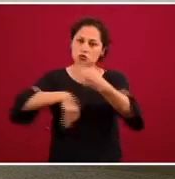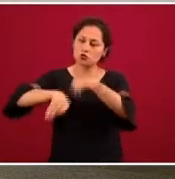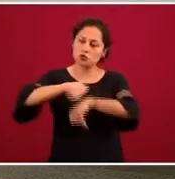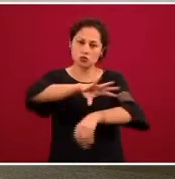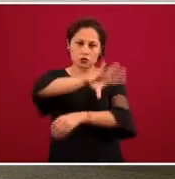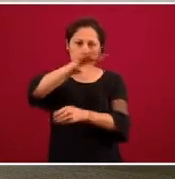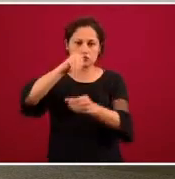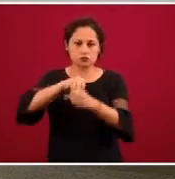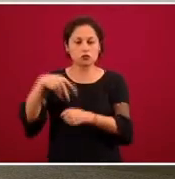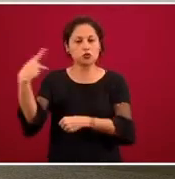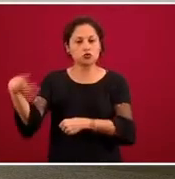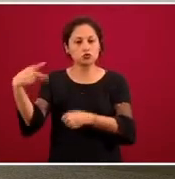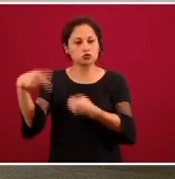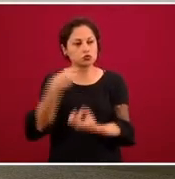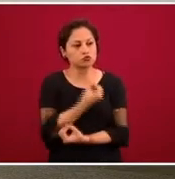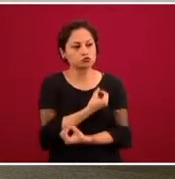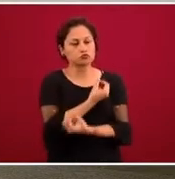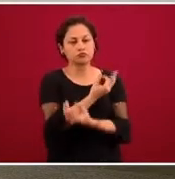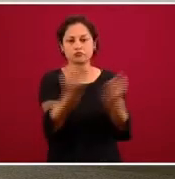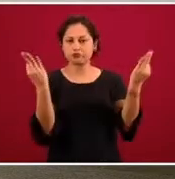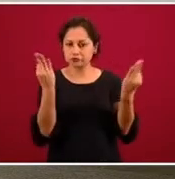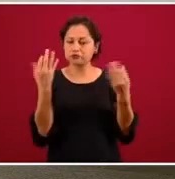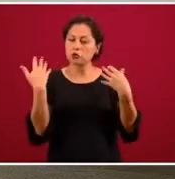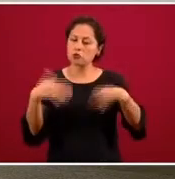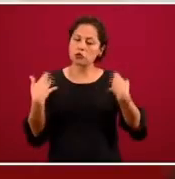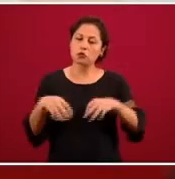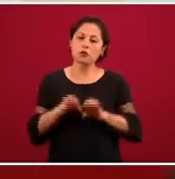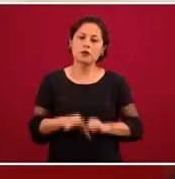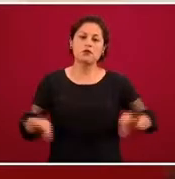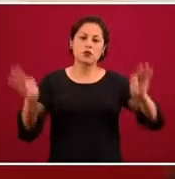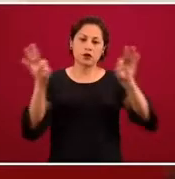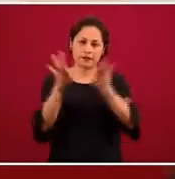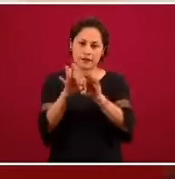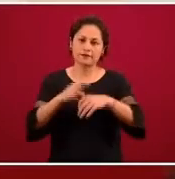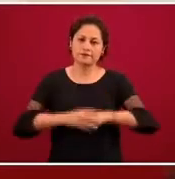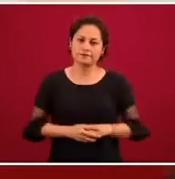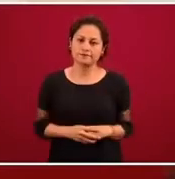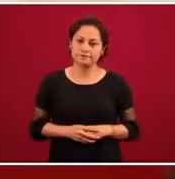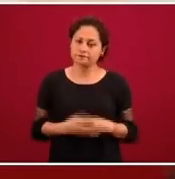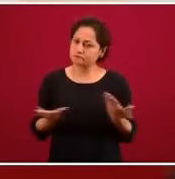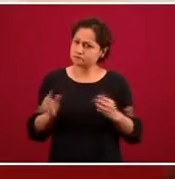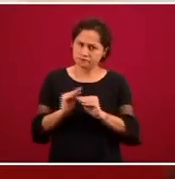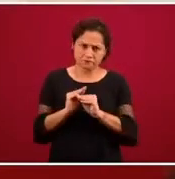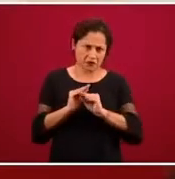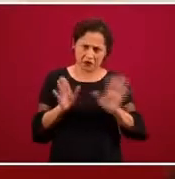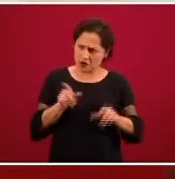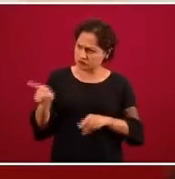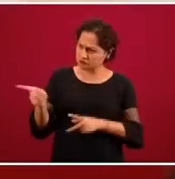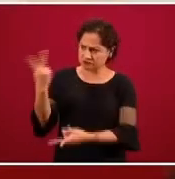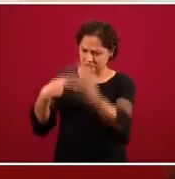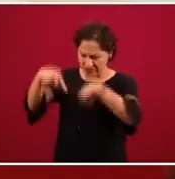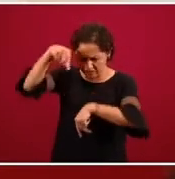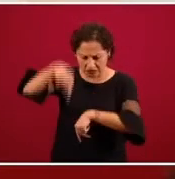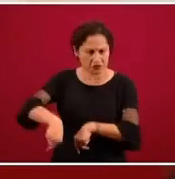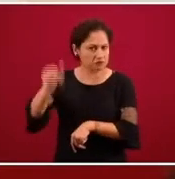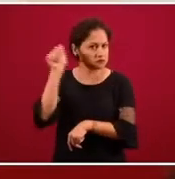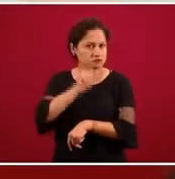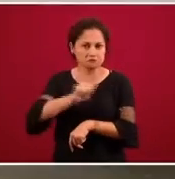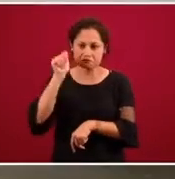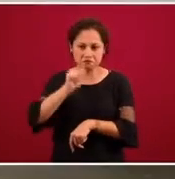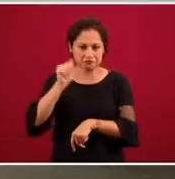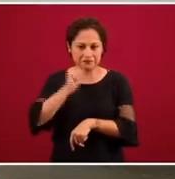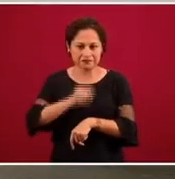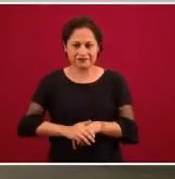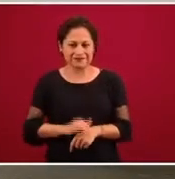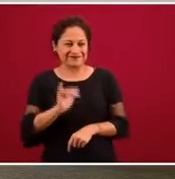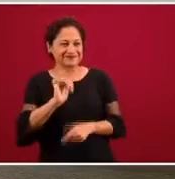personnel. This message that you have communicated today, and that is extremely important, and you're always